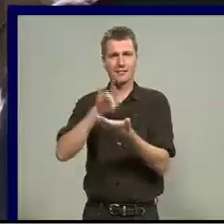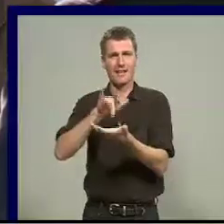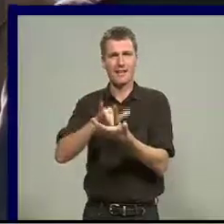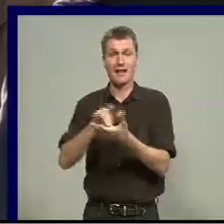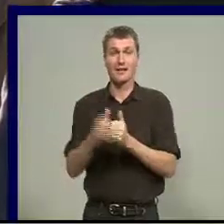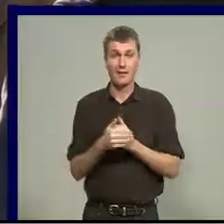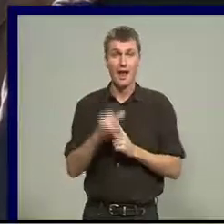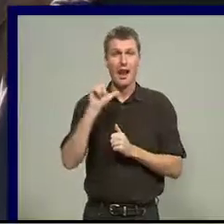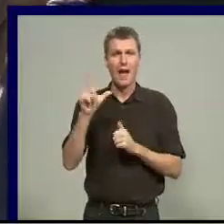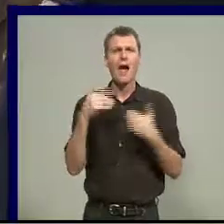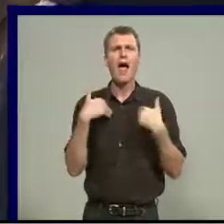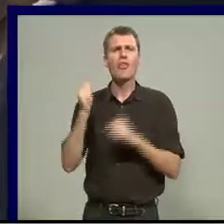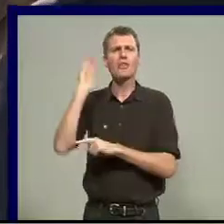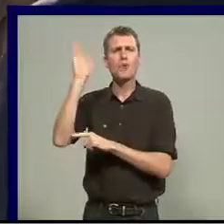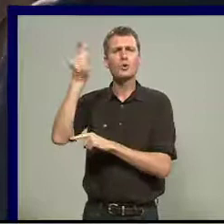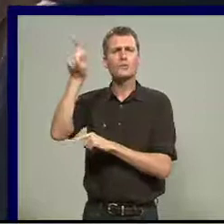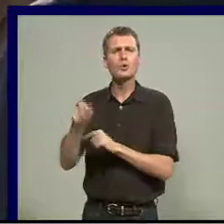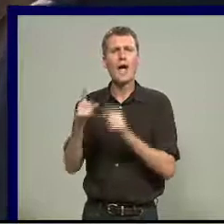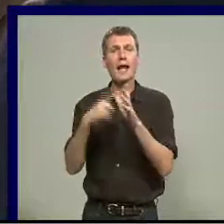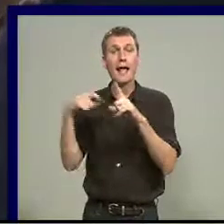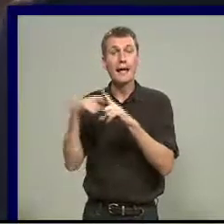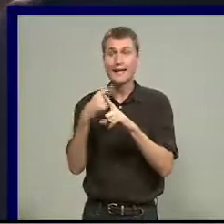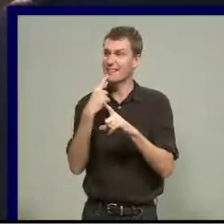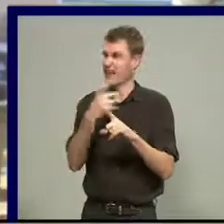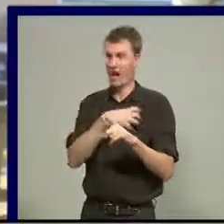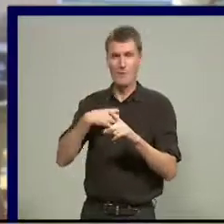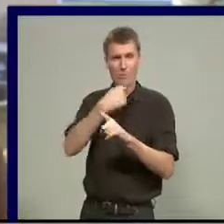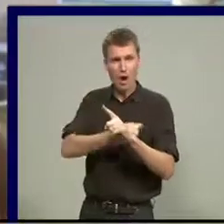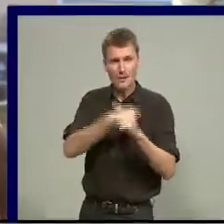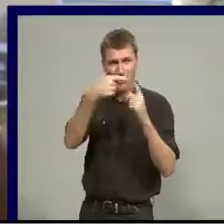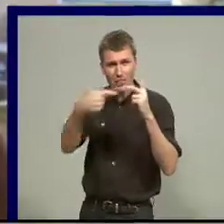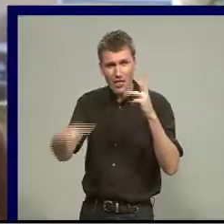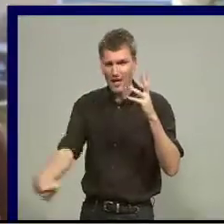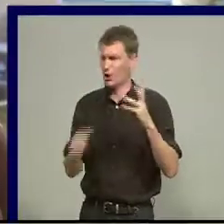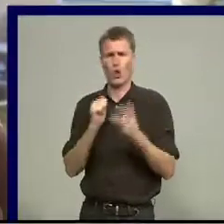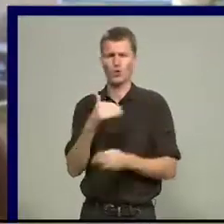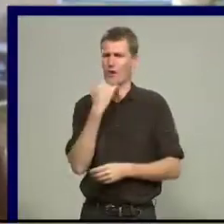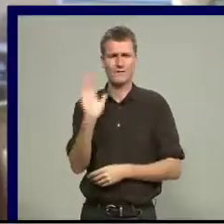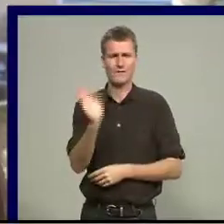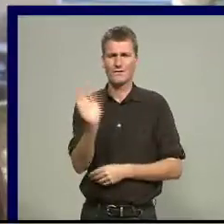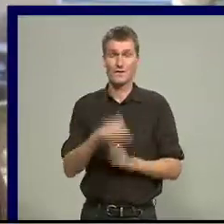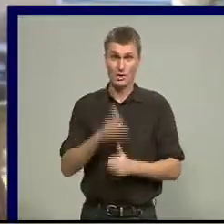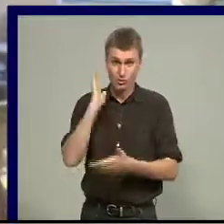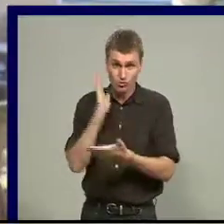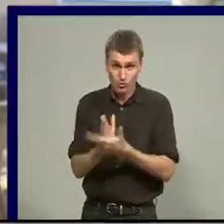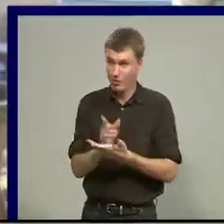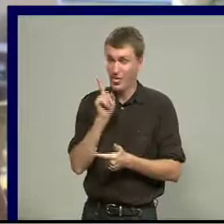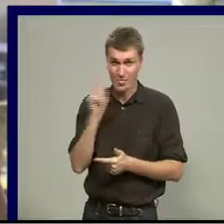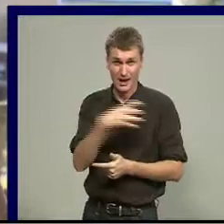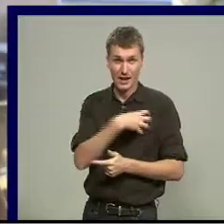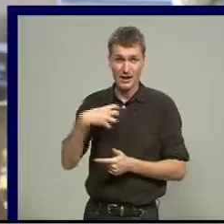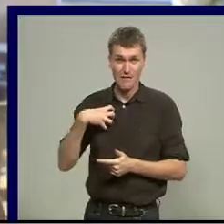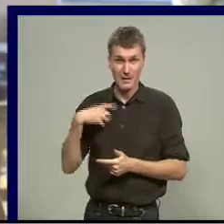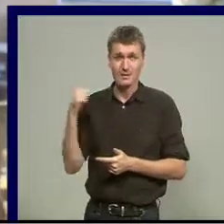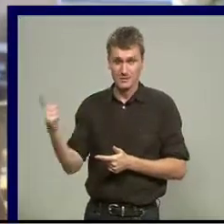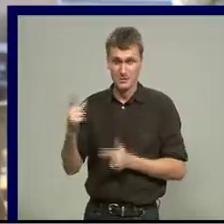King, says the government's promises simply aren't good enough. The truth is that this government has reduced